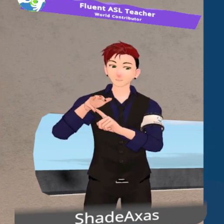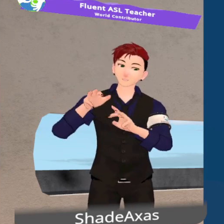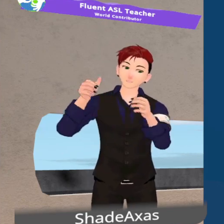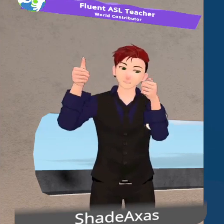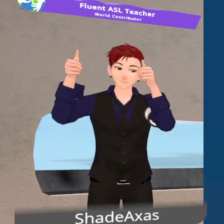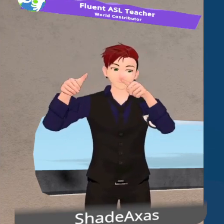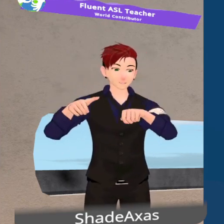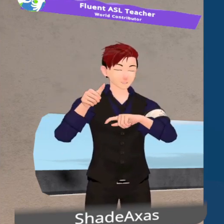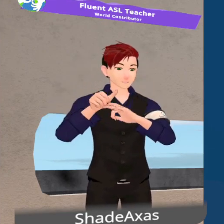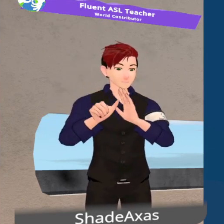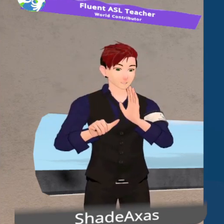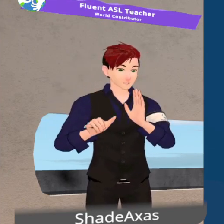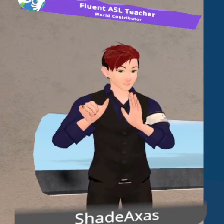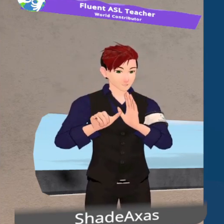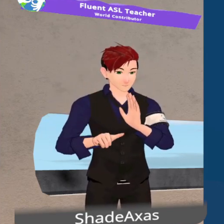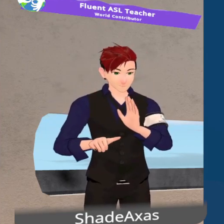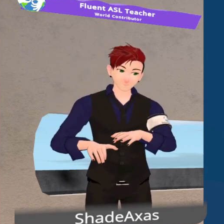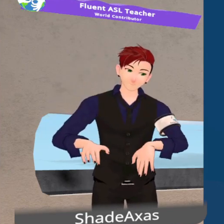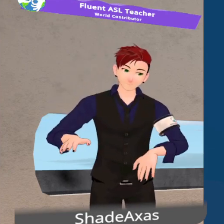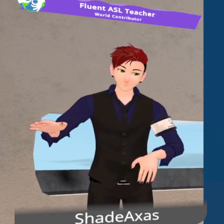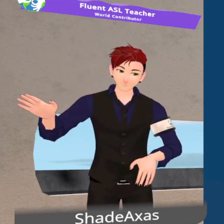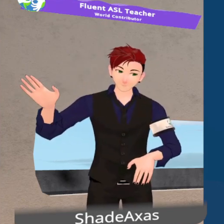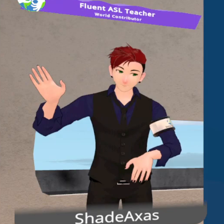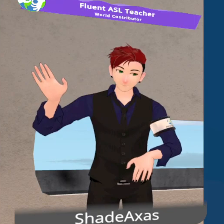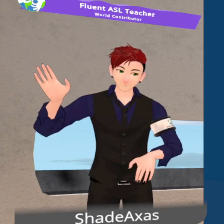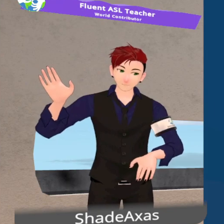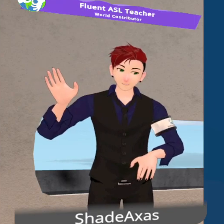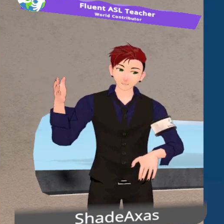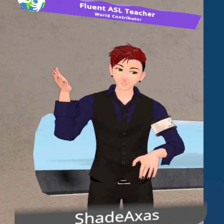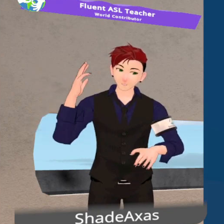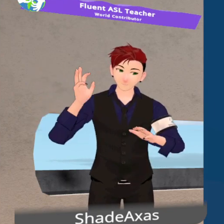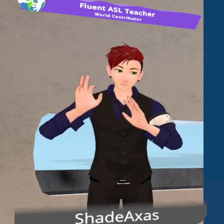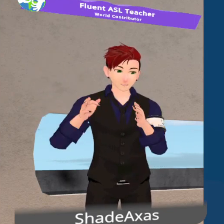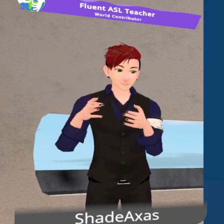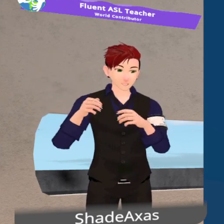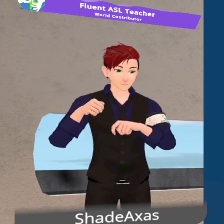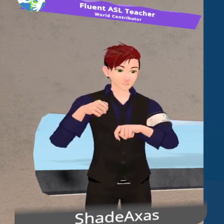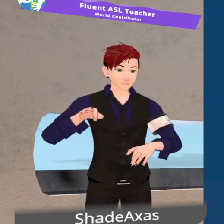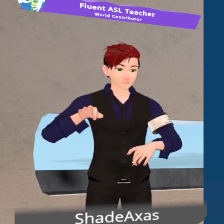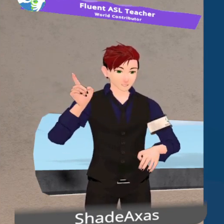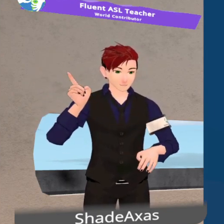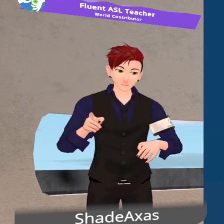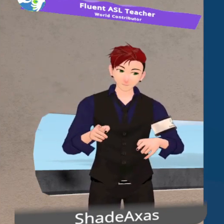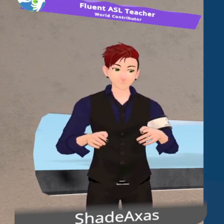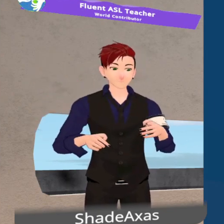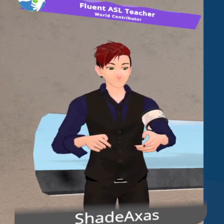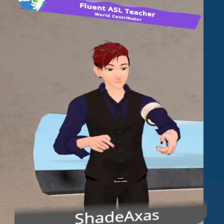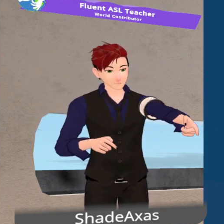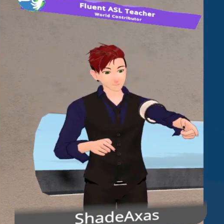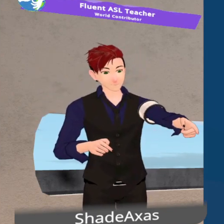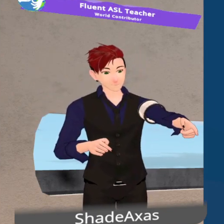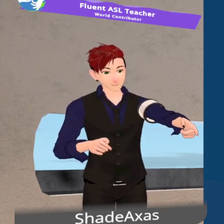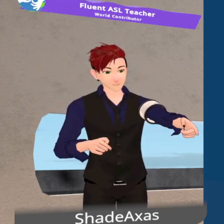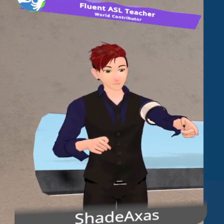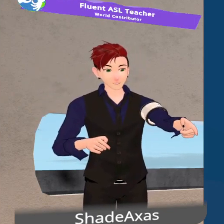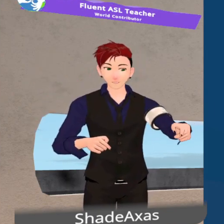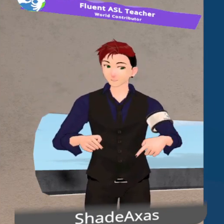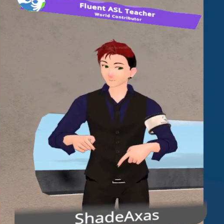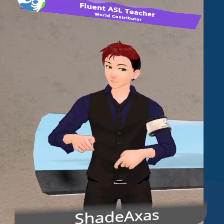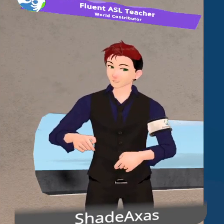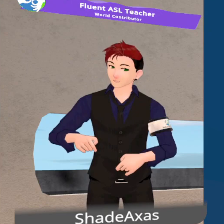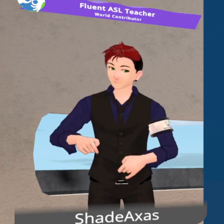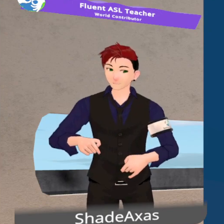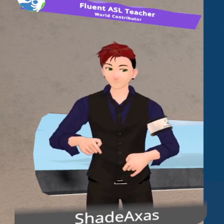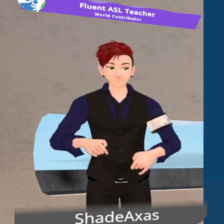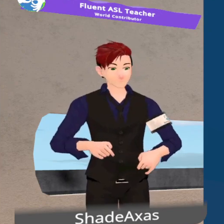who record and post on our YouTube. So previous classes can be found there. Yes, Big Brink is one of